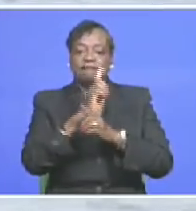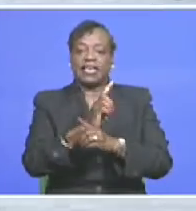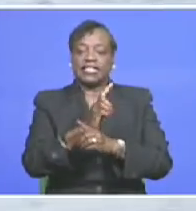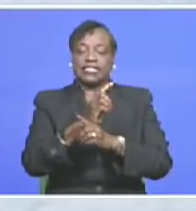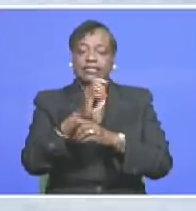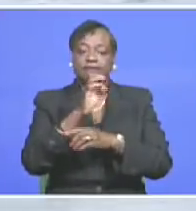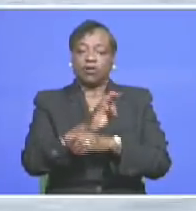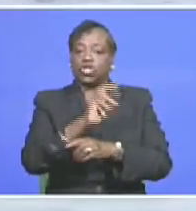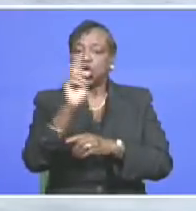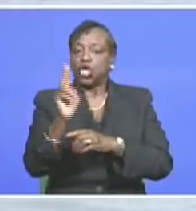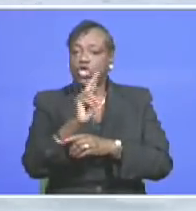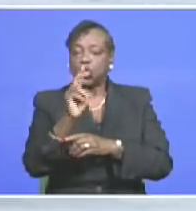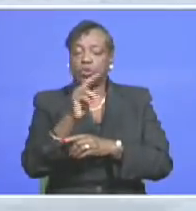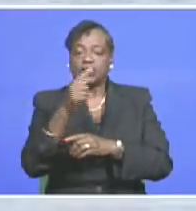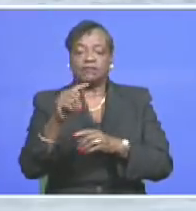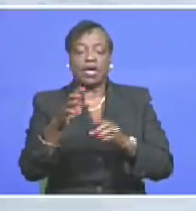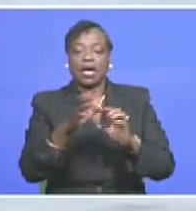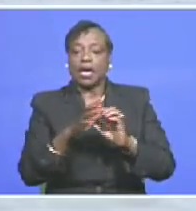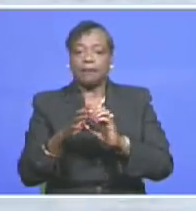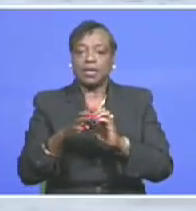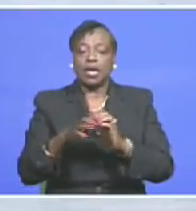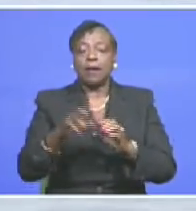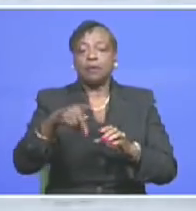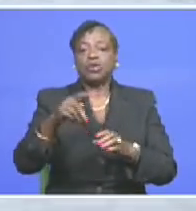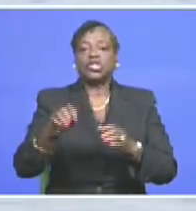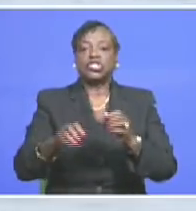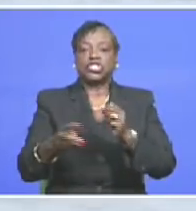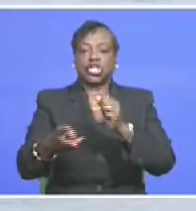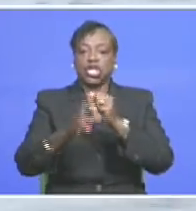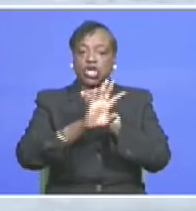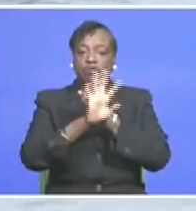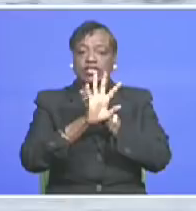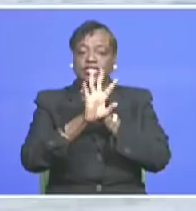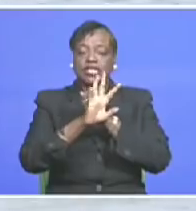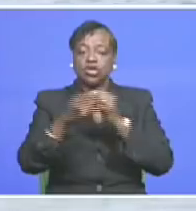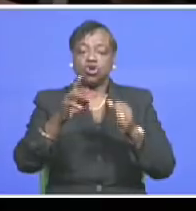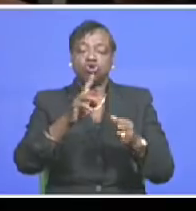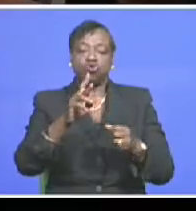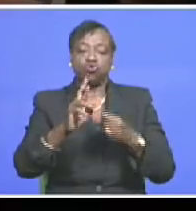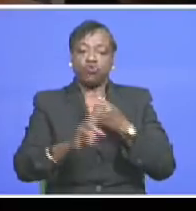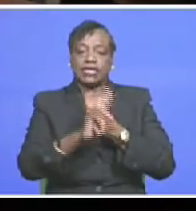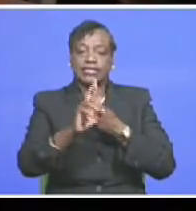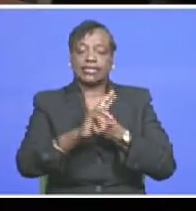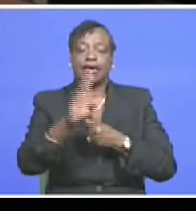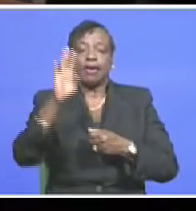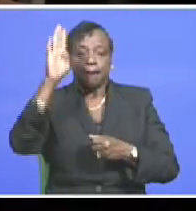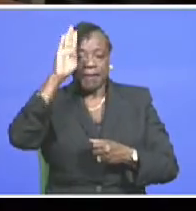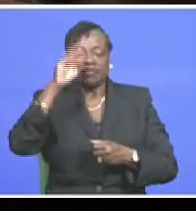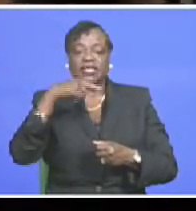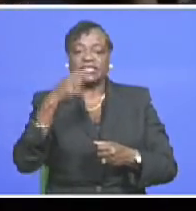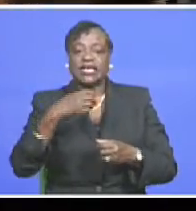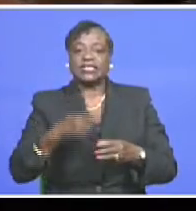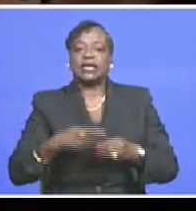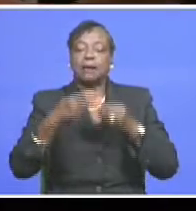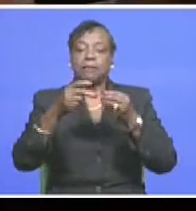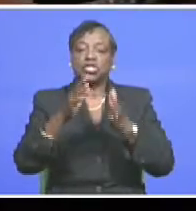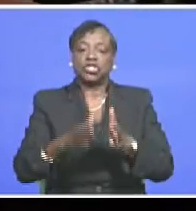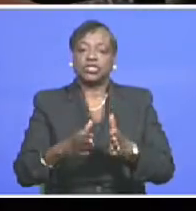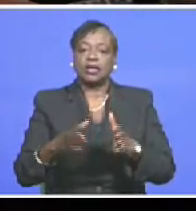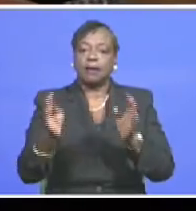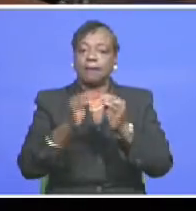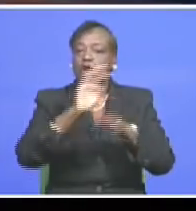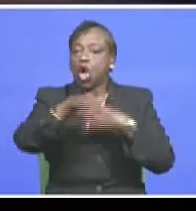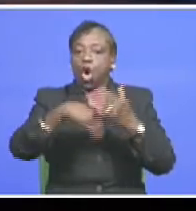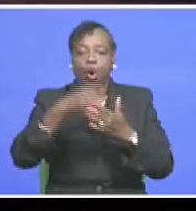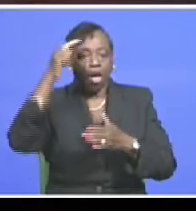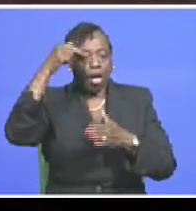more established one posed probable security risks. Bethel, who addressed the matter, says the purchaser met all government